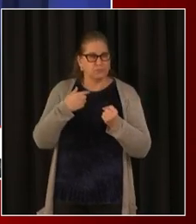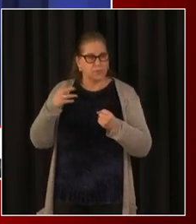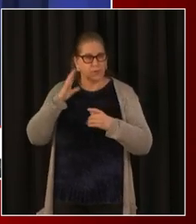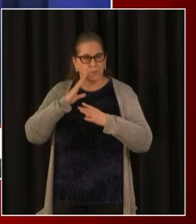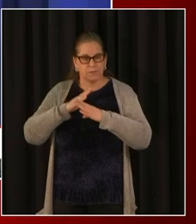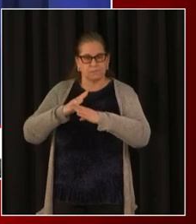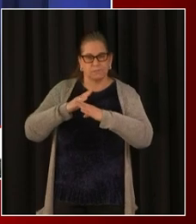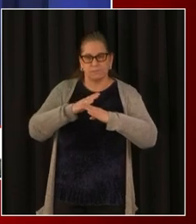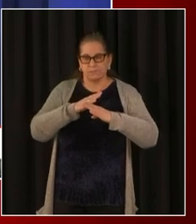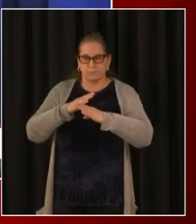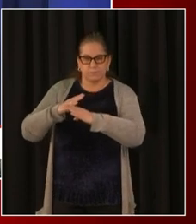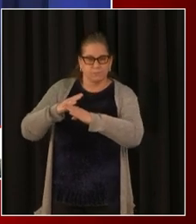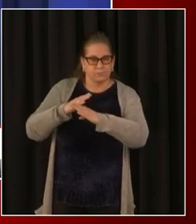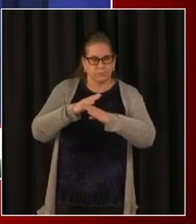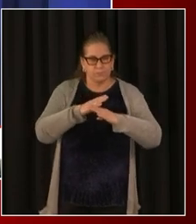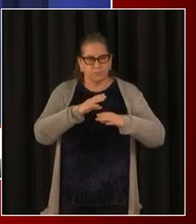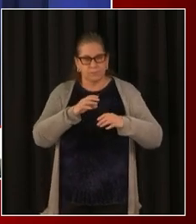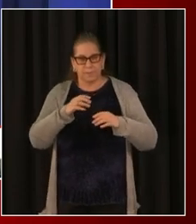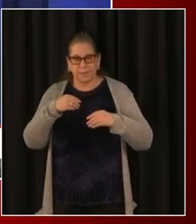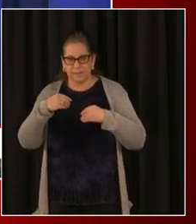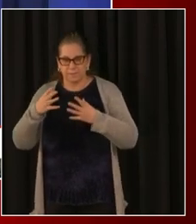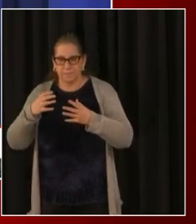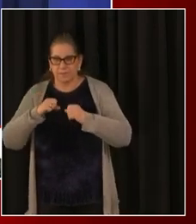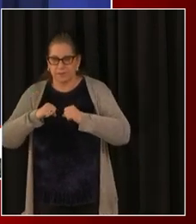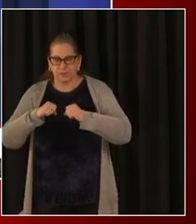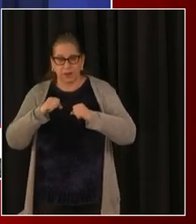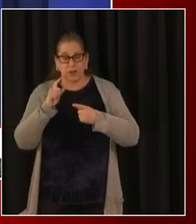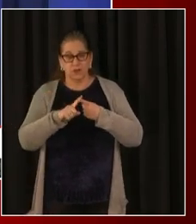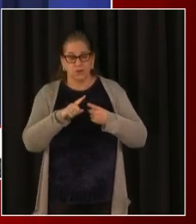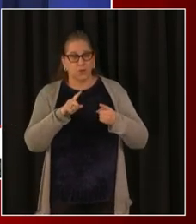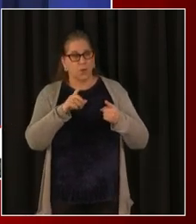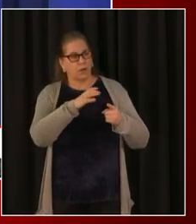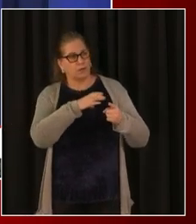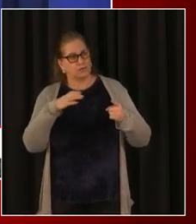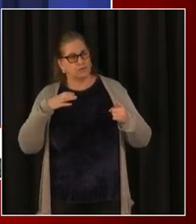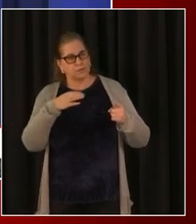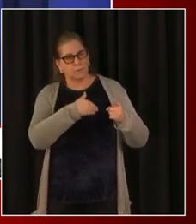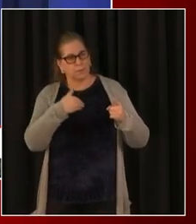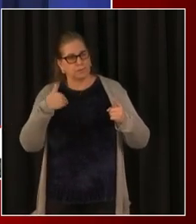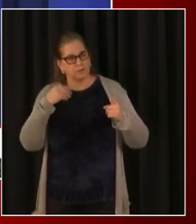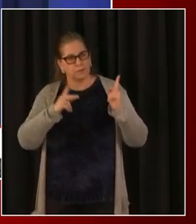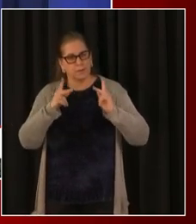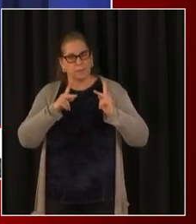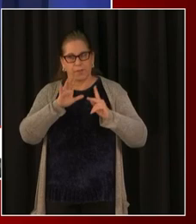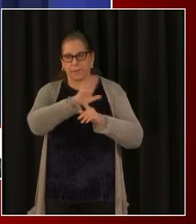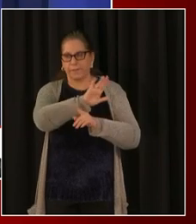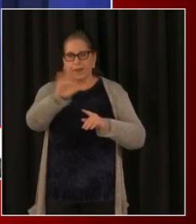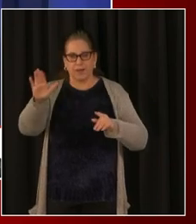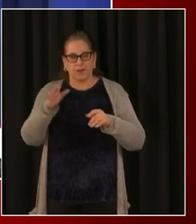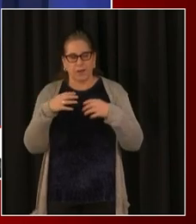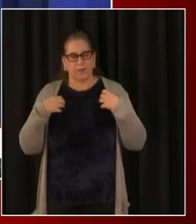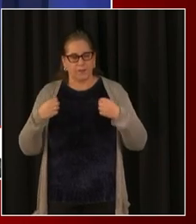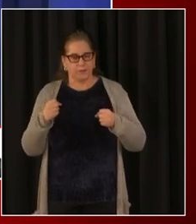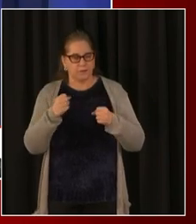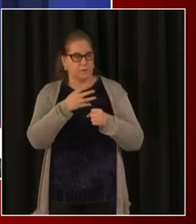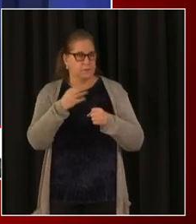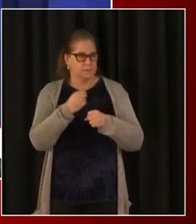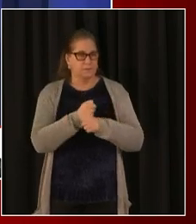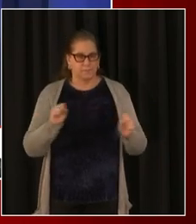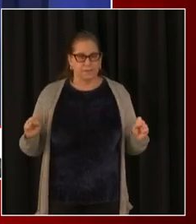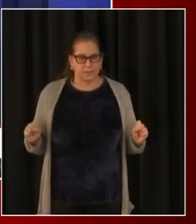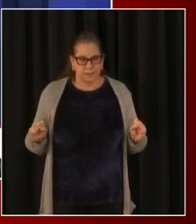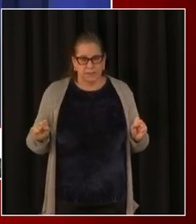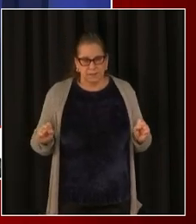and ensuring that the members of Congress understand what our policies are in the district in terms of